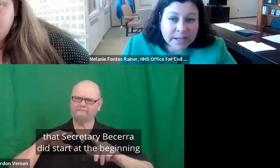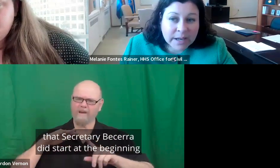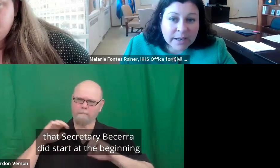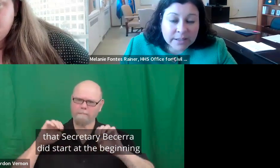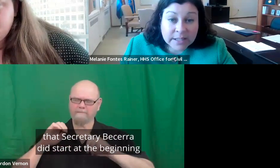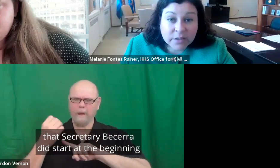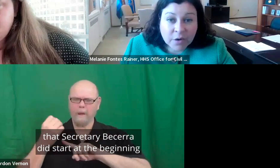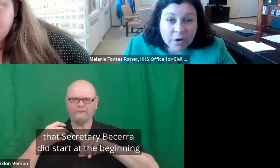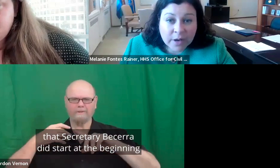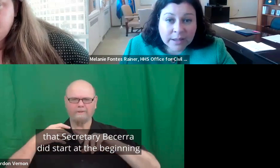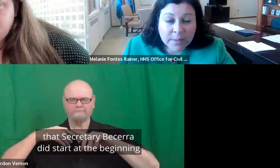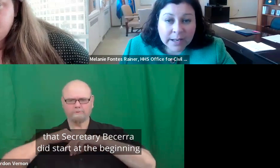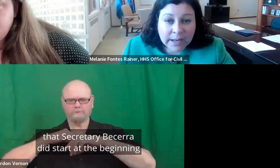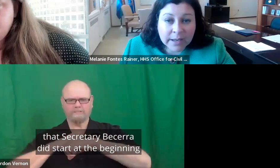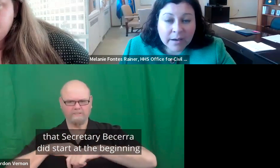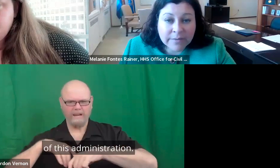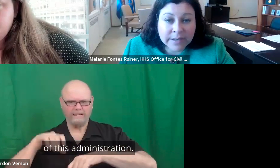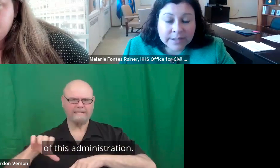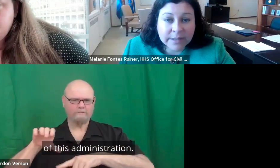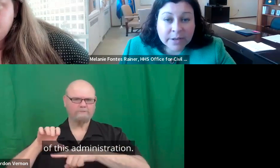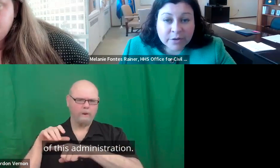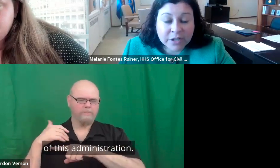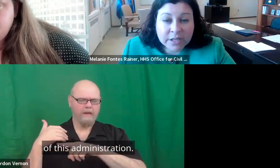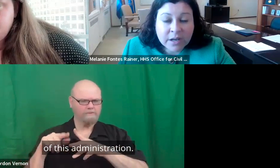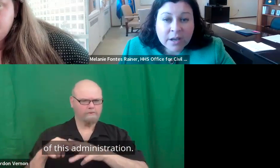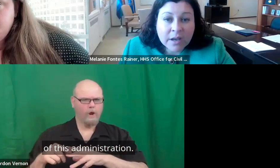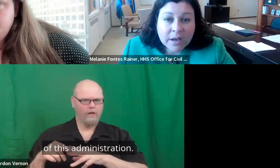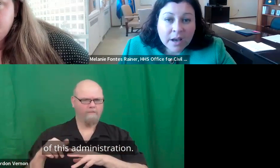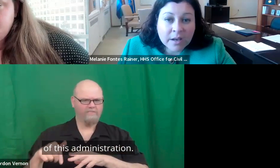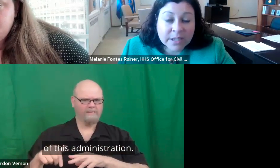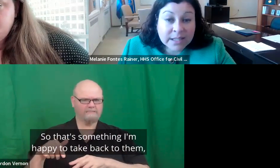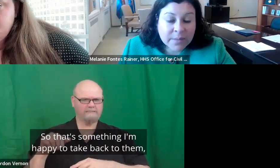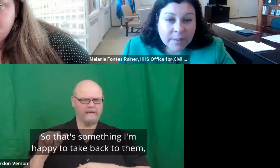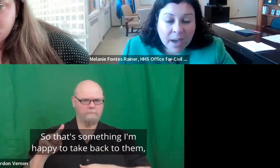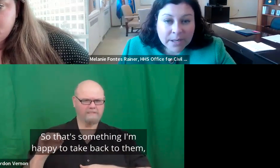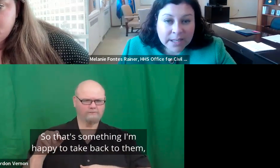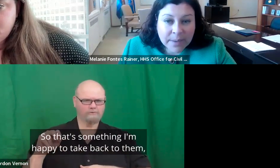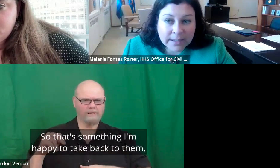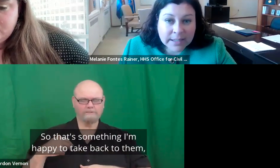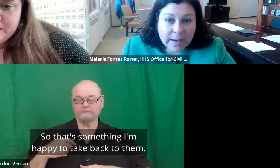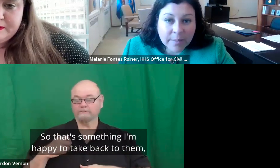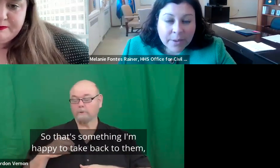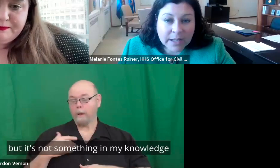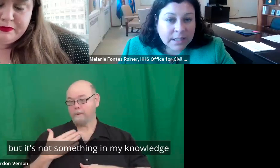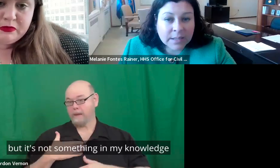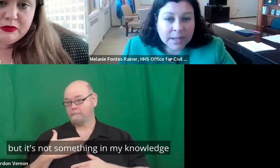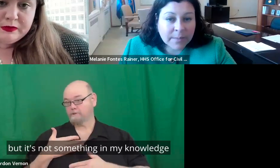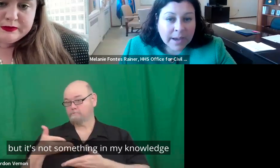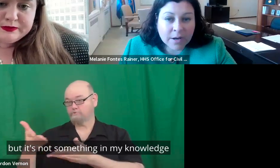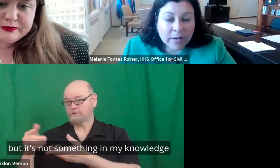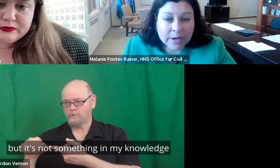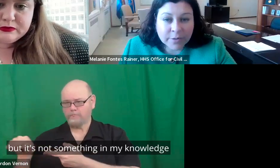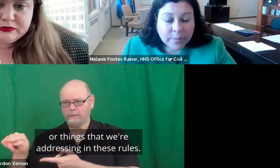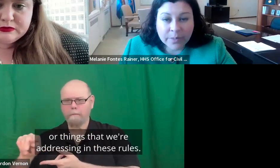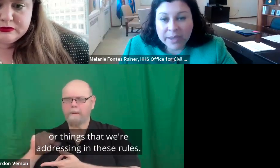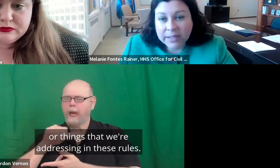Secretary Becerra did start at the beginning of this administration. So that's something I'm happy to take back to them, but it's not something in